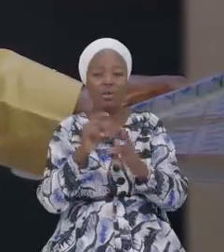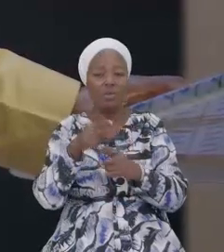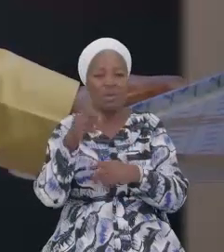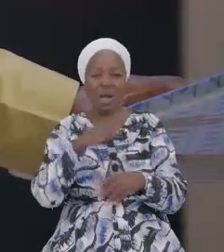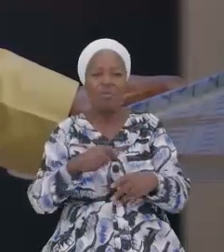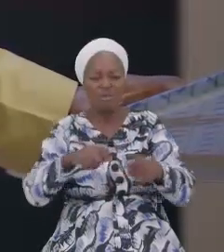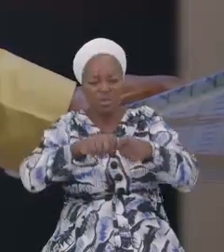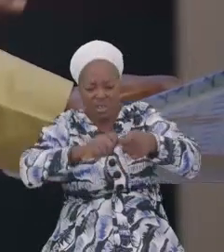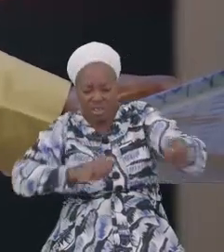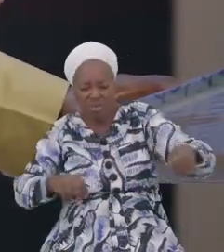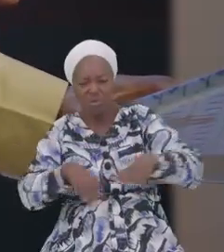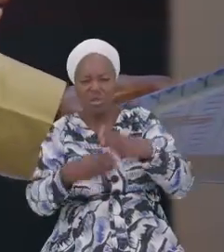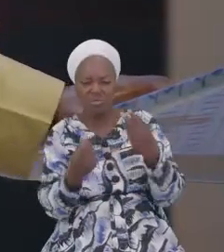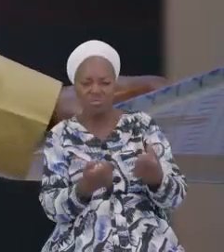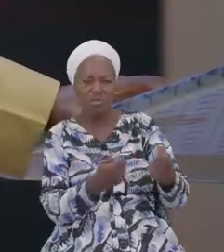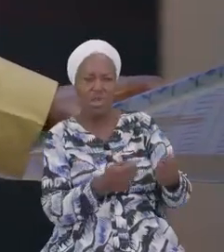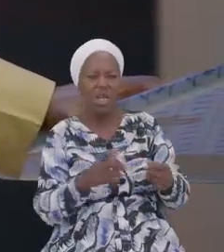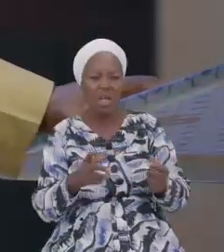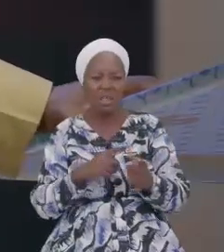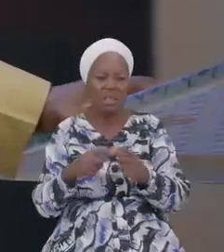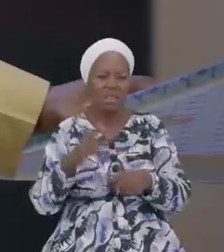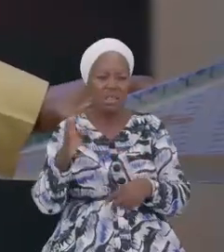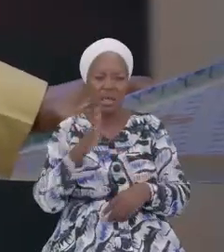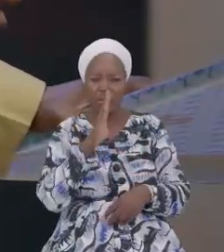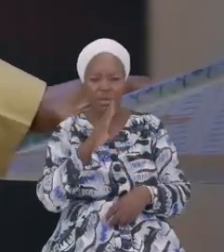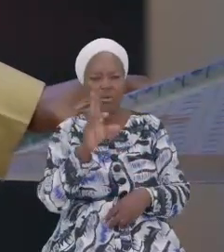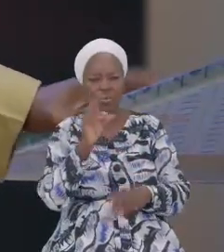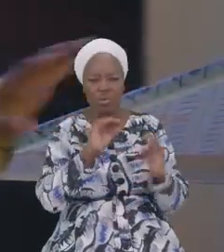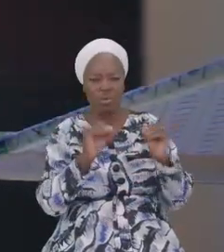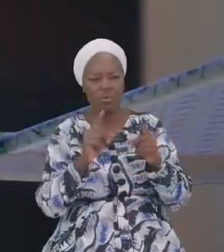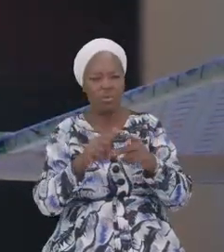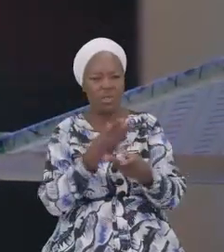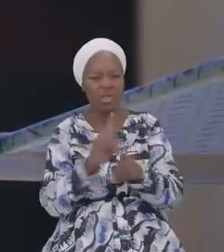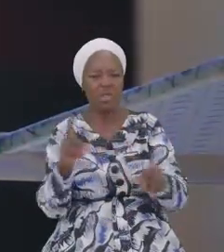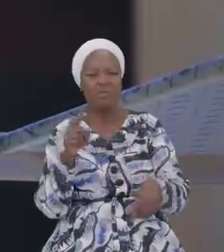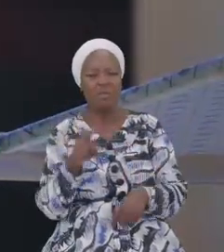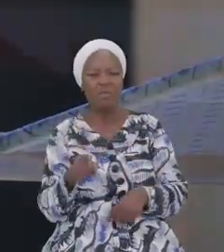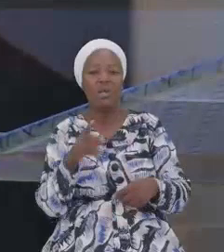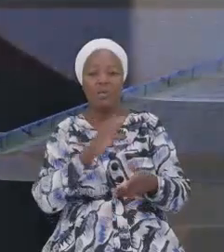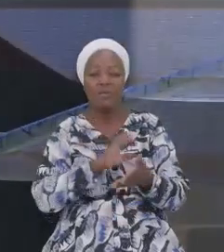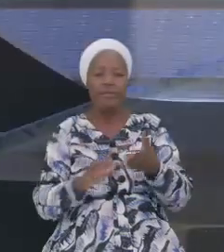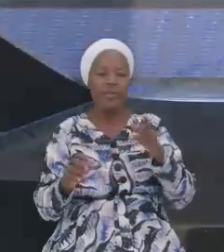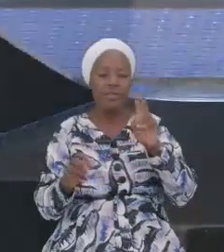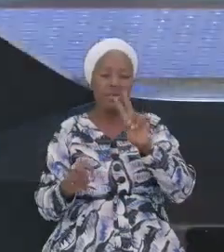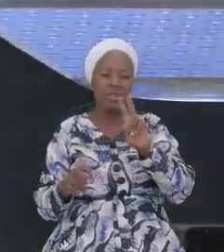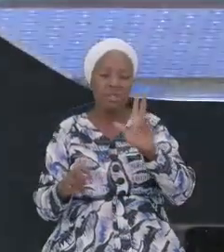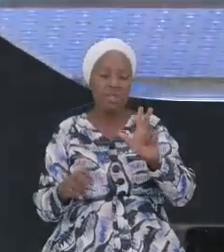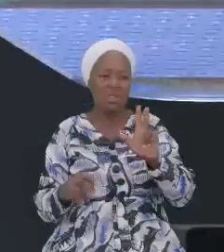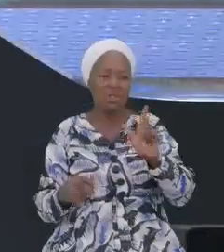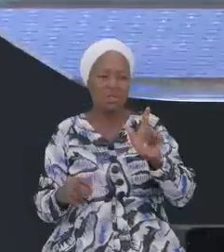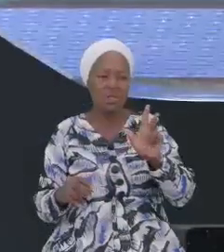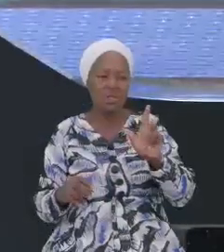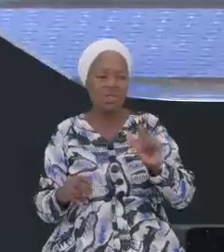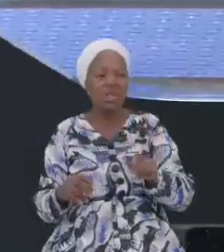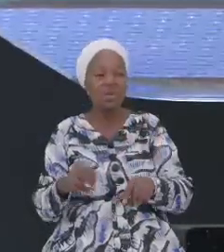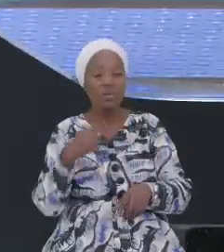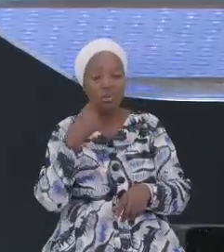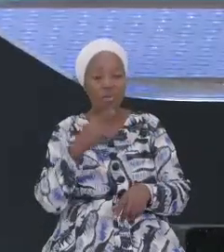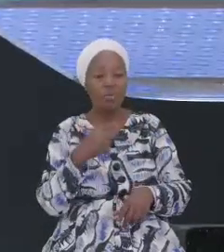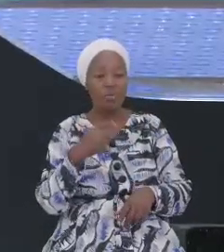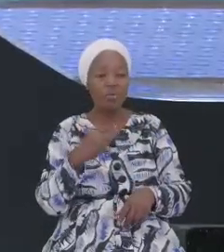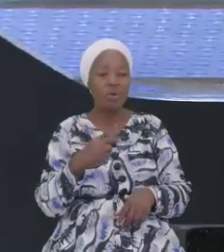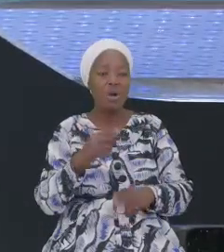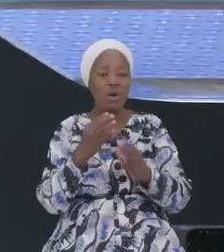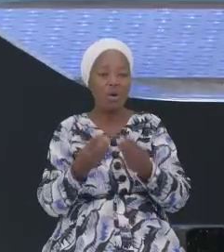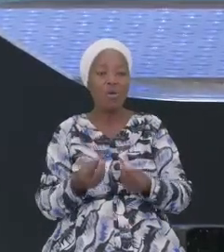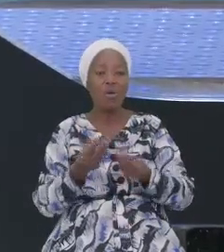in pieces and there be none to deliver. Verse 23, in verse 23, whoso offereth